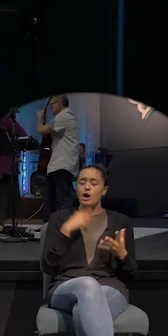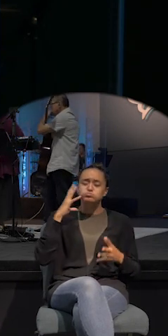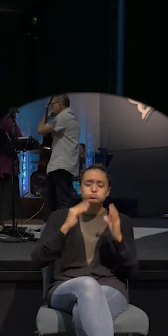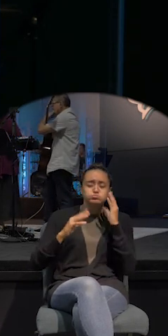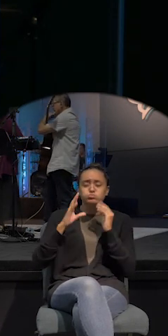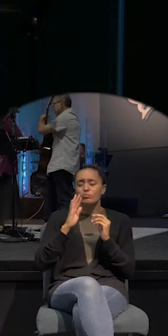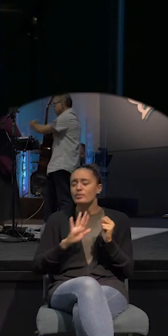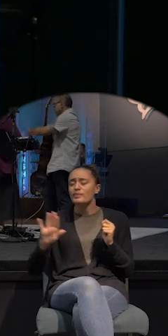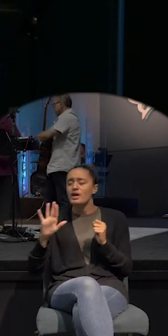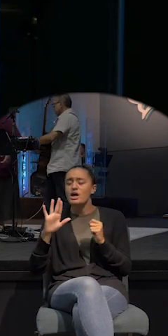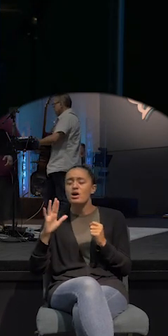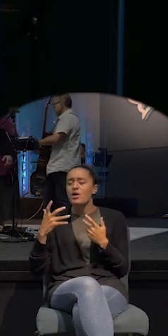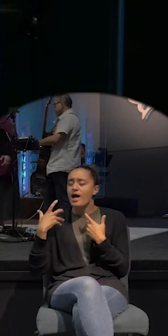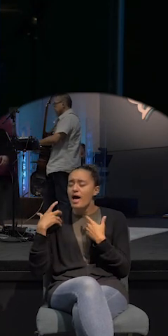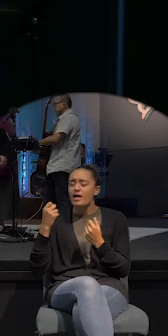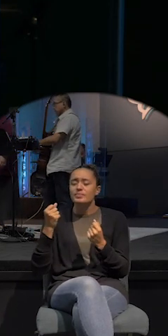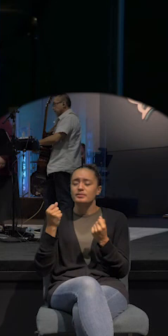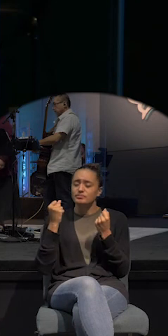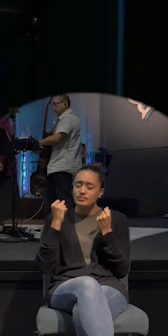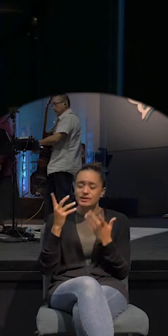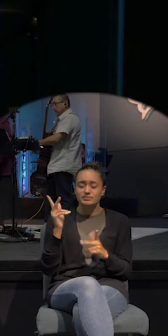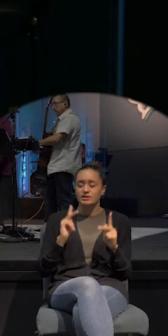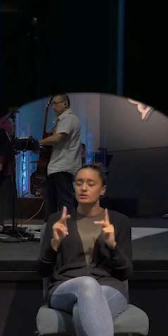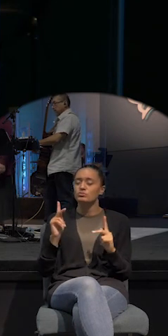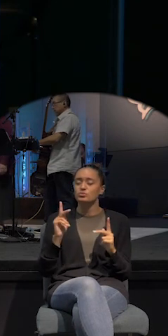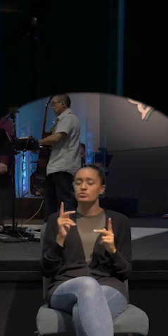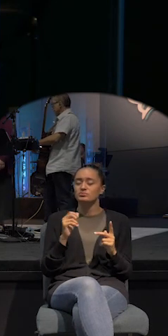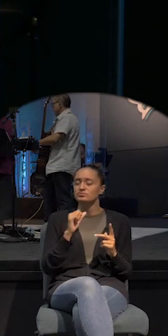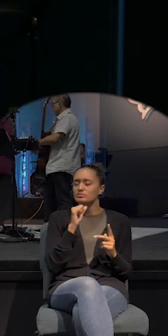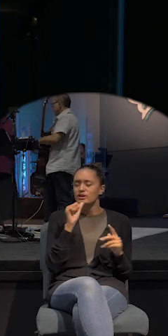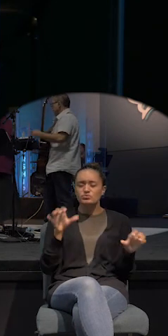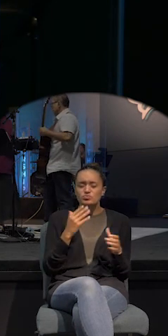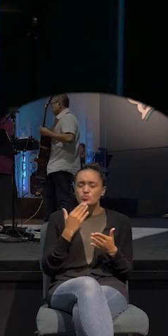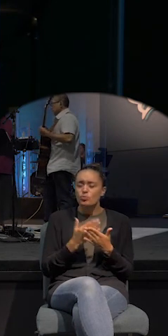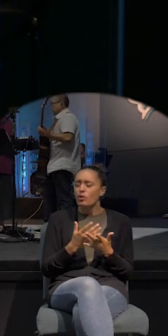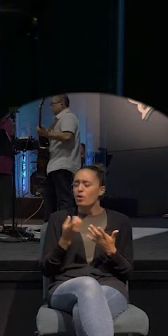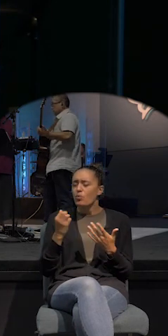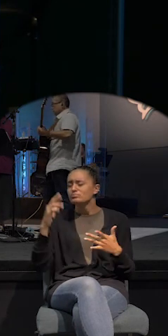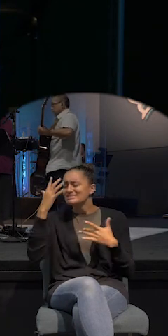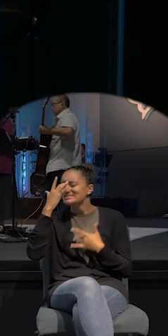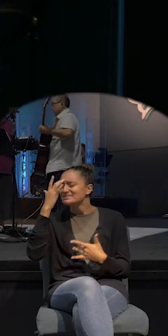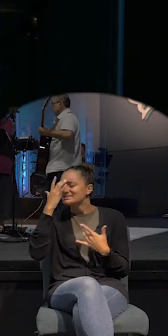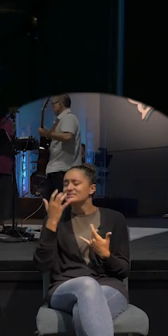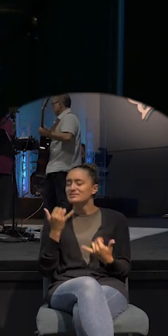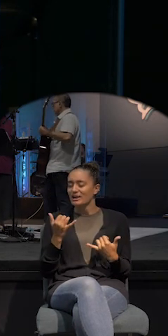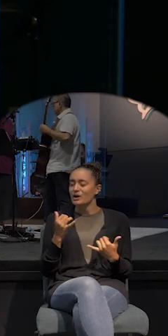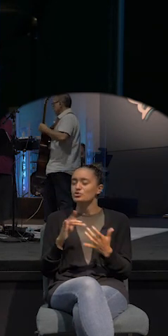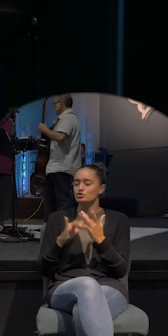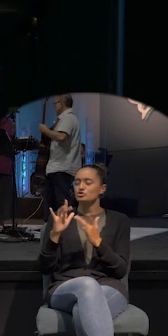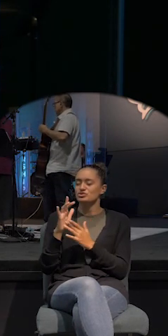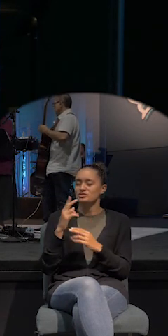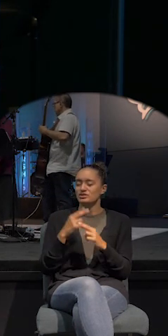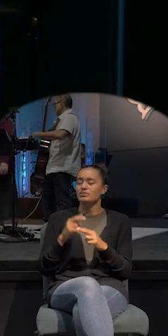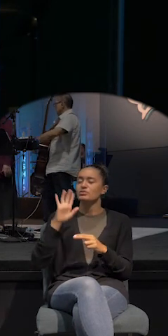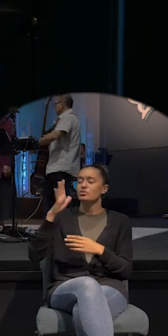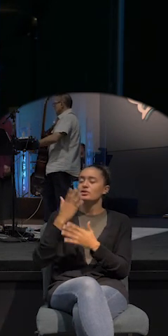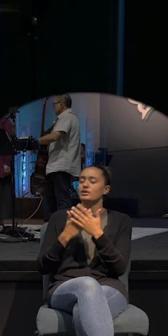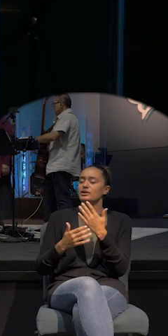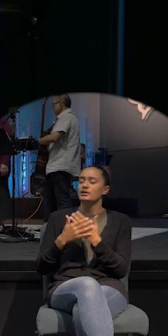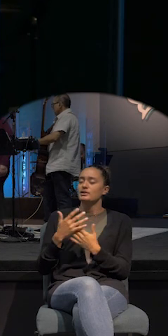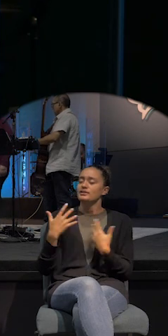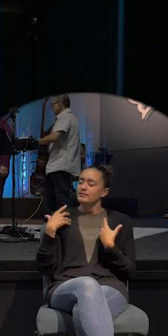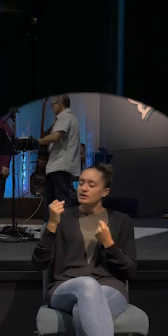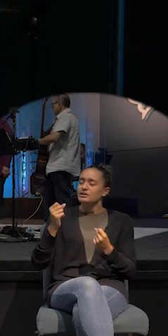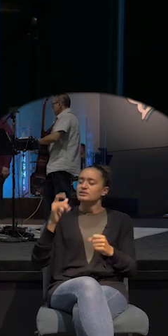health-wise. There are so many that are ill at this time, Lord. In Jesus' name, May your hand of healing touch them,